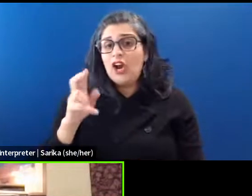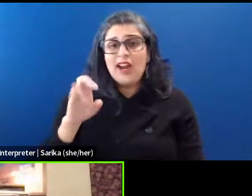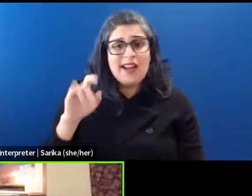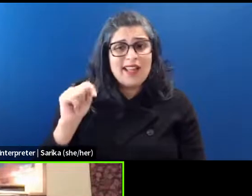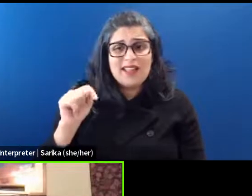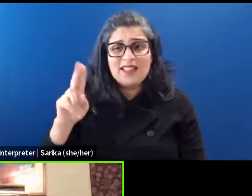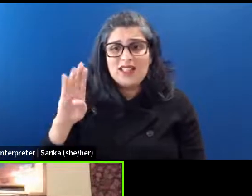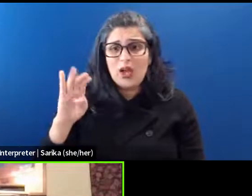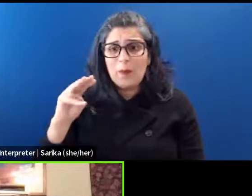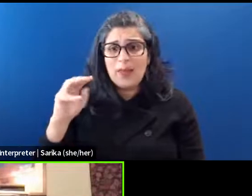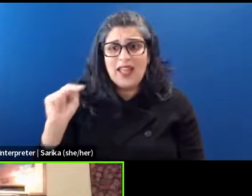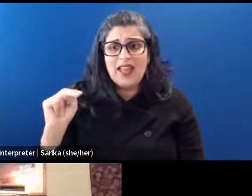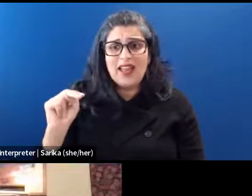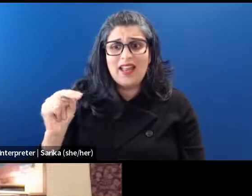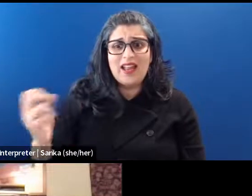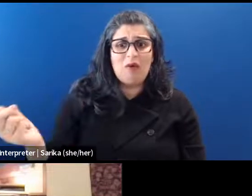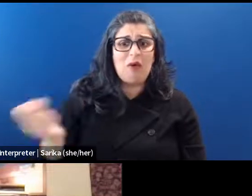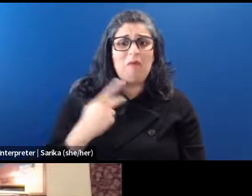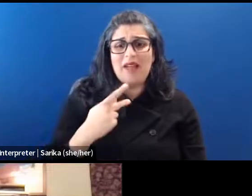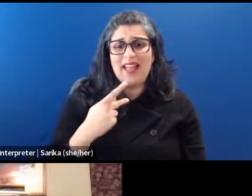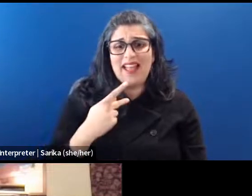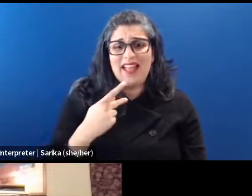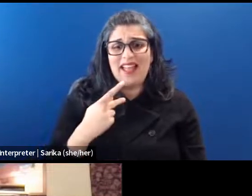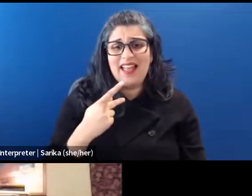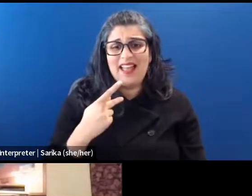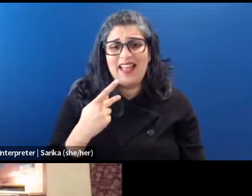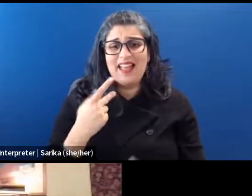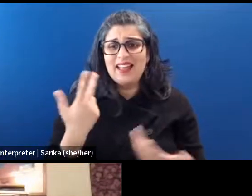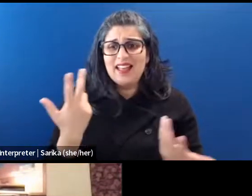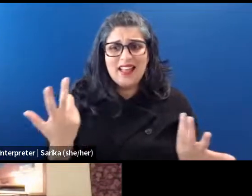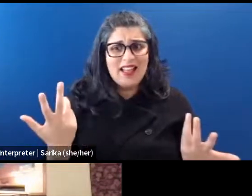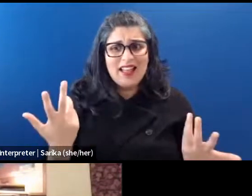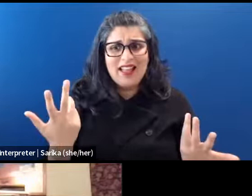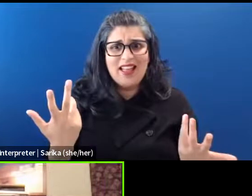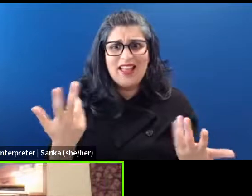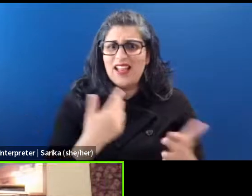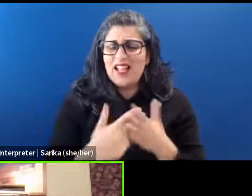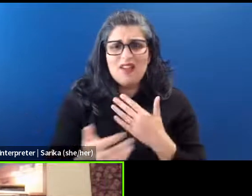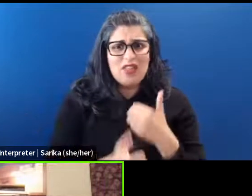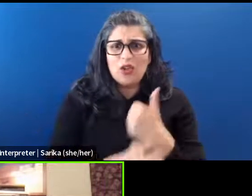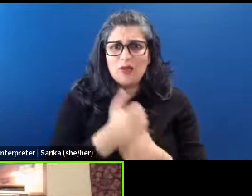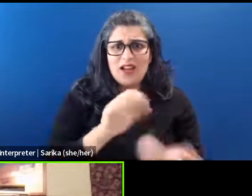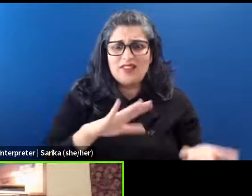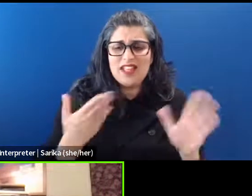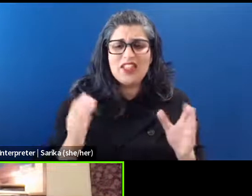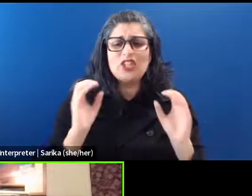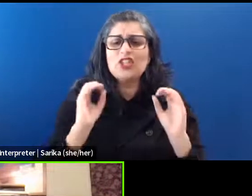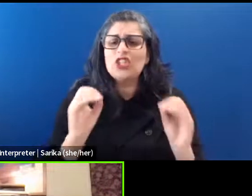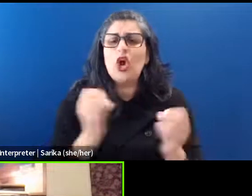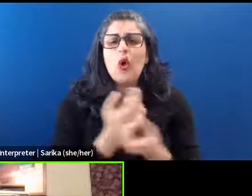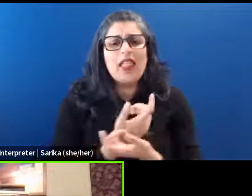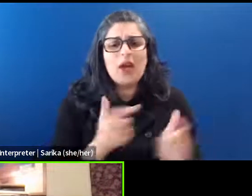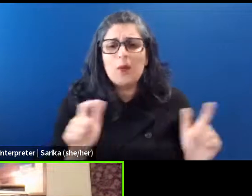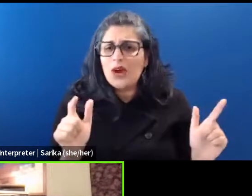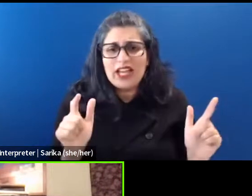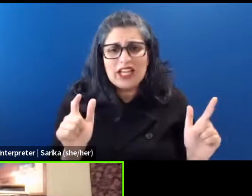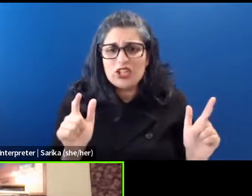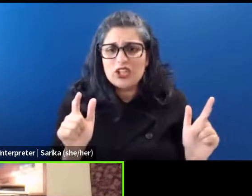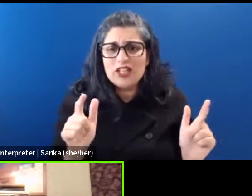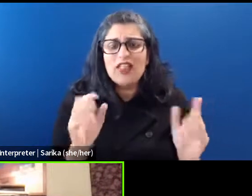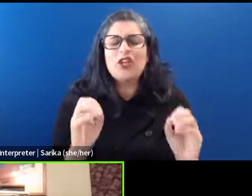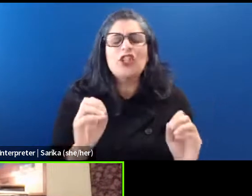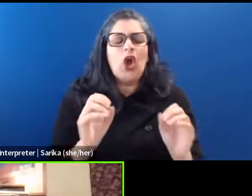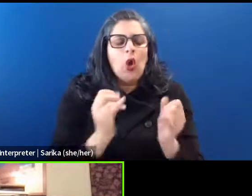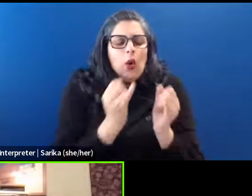back. And yes, he went back 13 times. Threat of death, right? Yes. There is no liberation. There is no